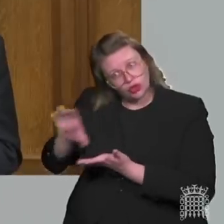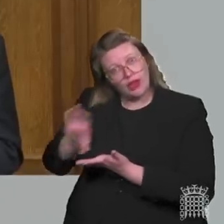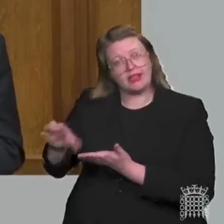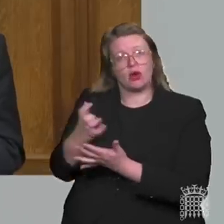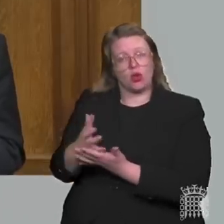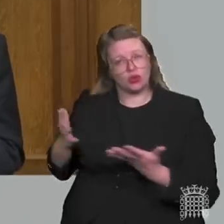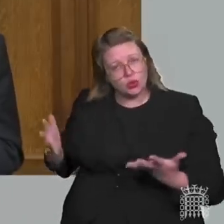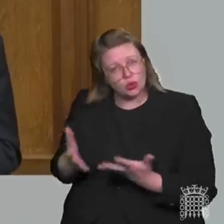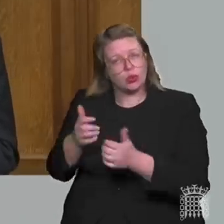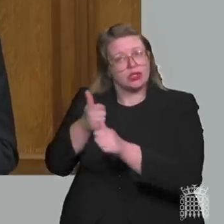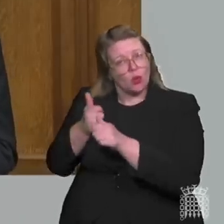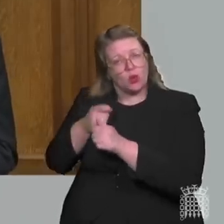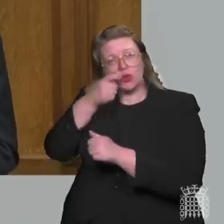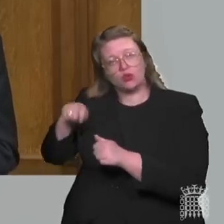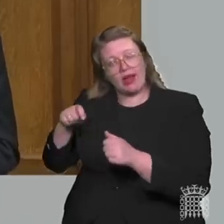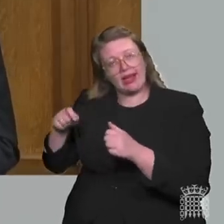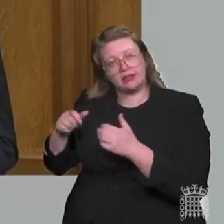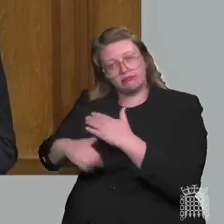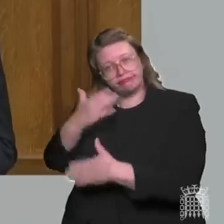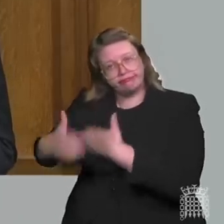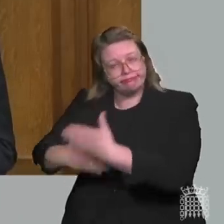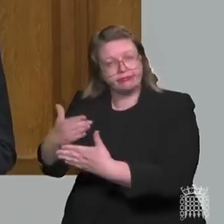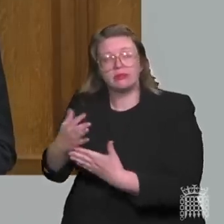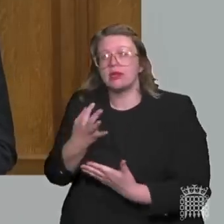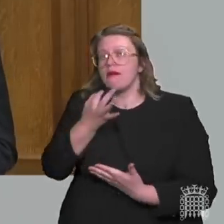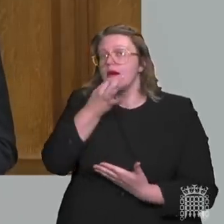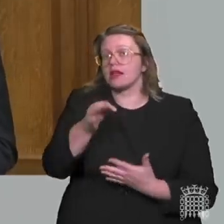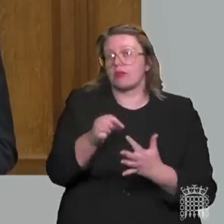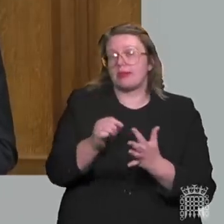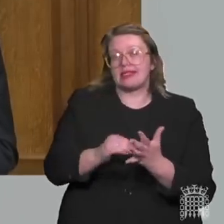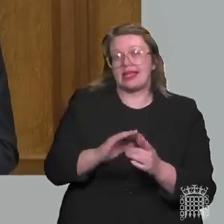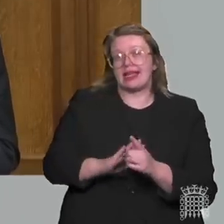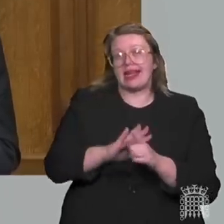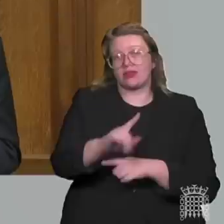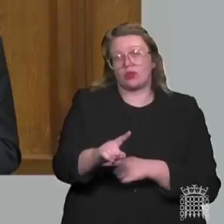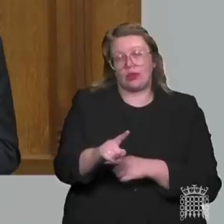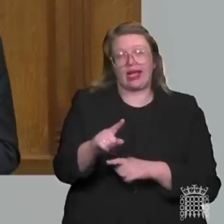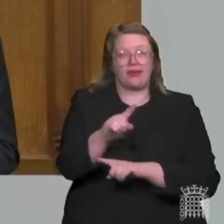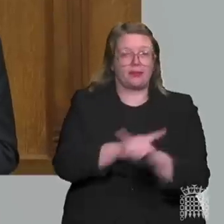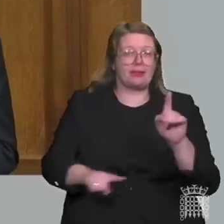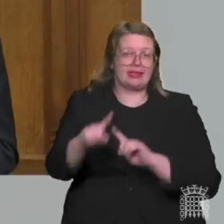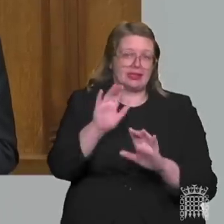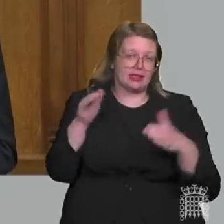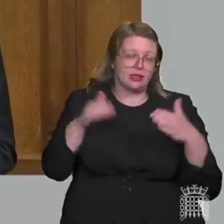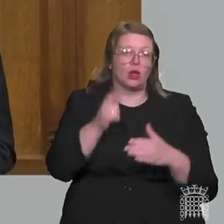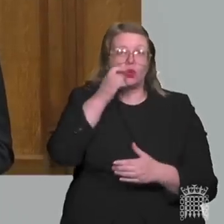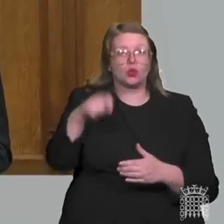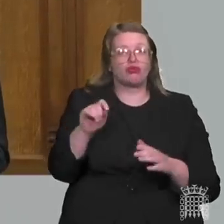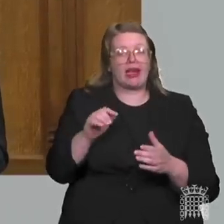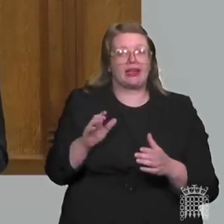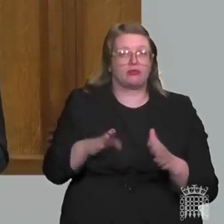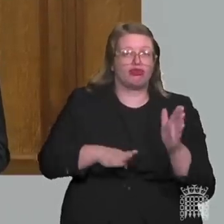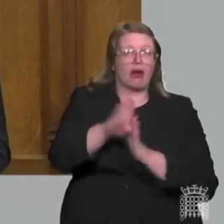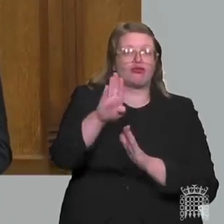recovery. Will the Prime Minister, therefore, use next week's Ukraine Recovery Conference to bring